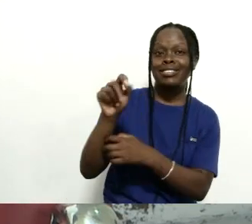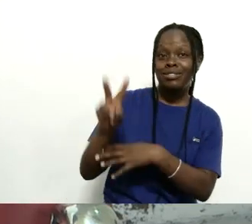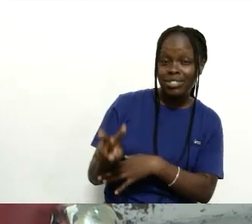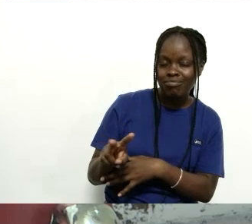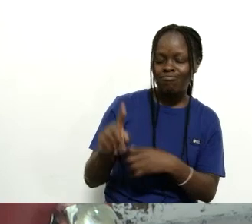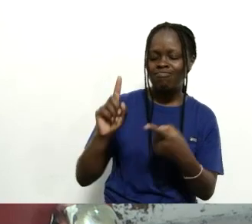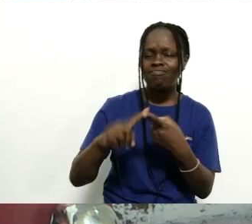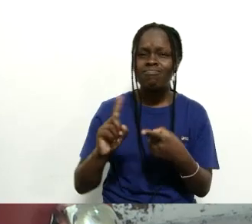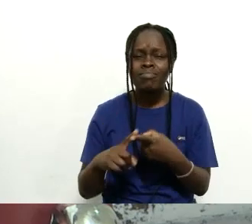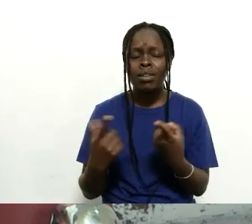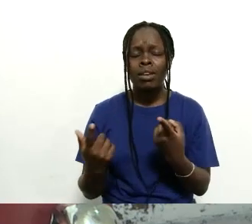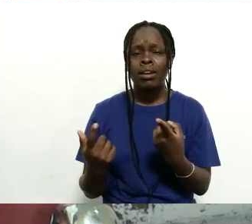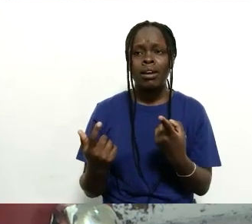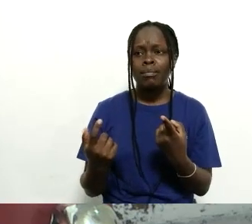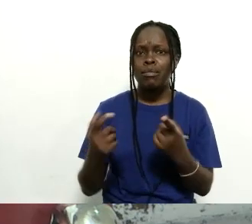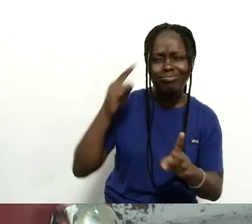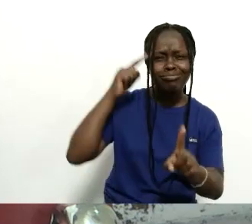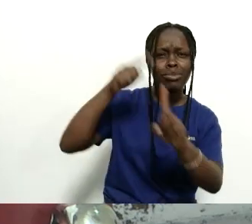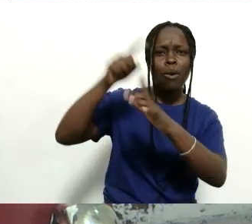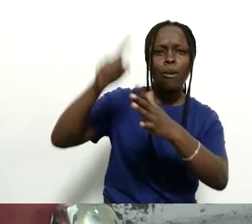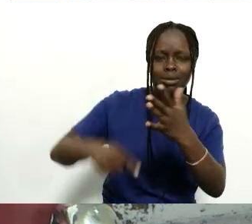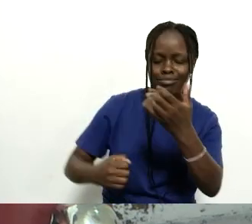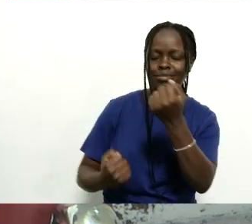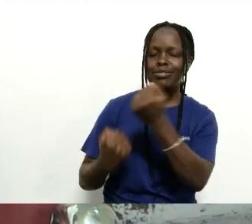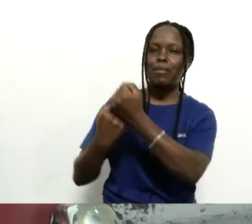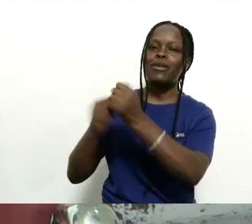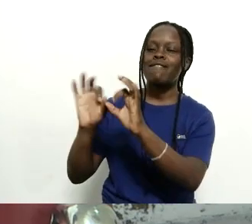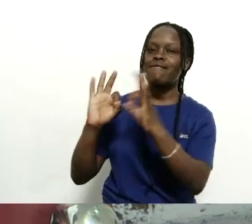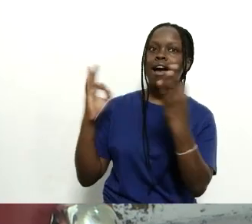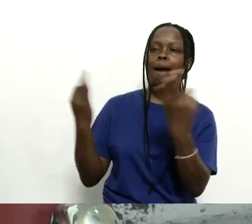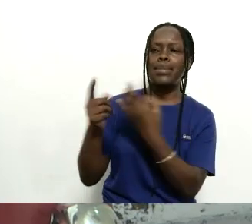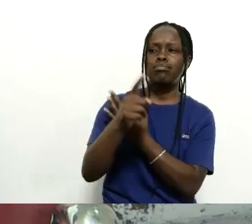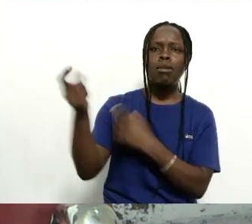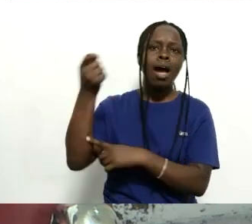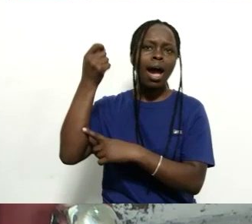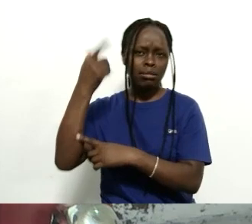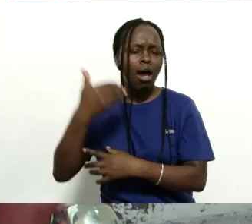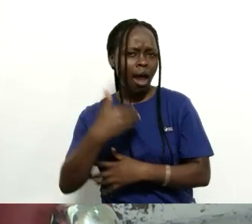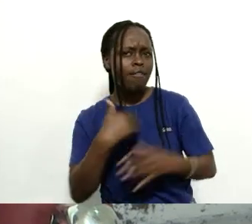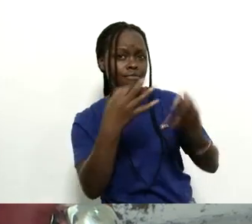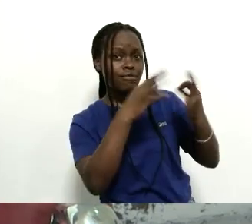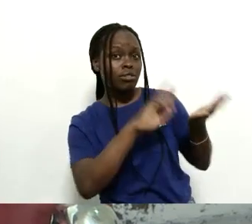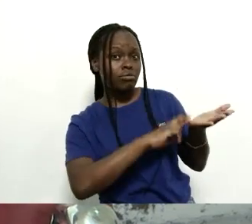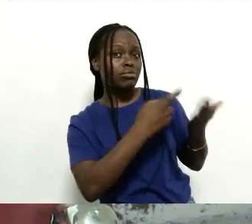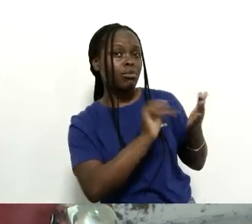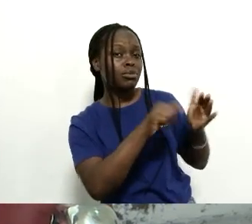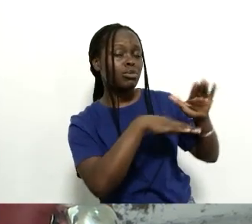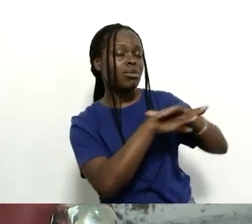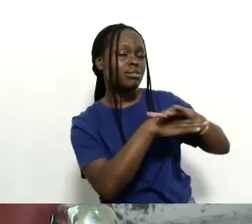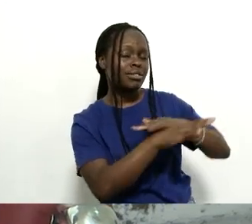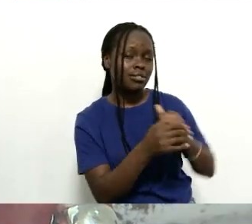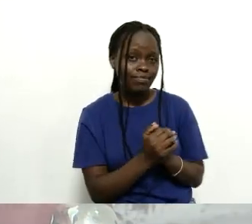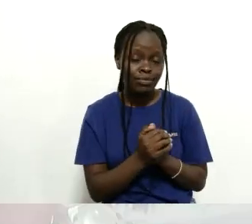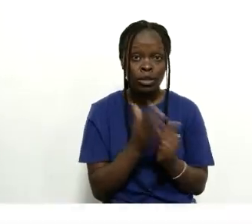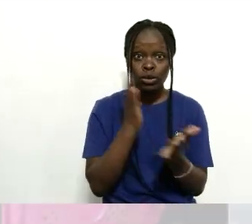to radio. And one of the strategies we started employing is because as much as Ubongo is also very TV-based, is now starting